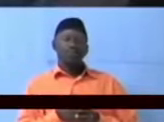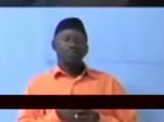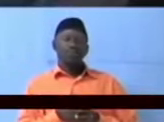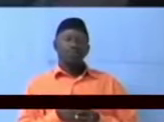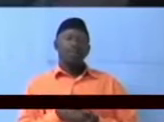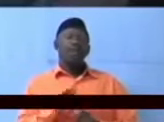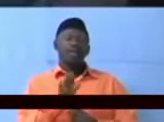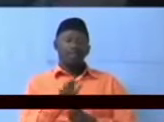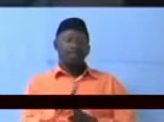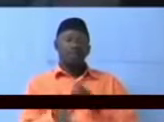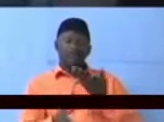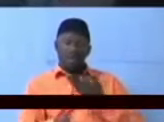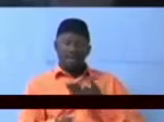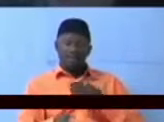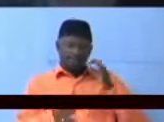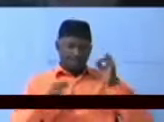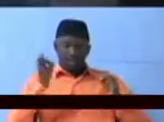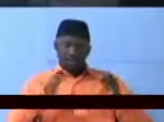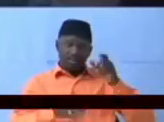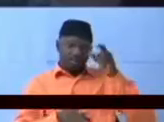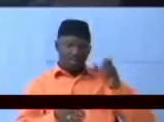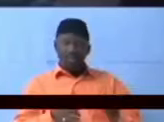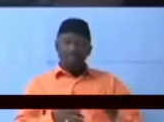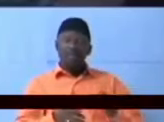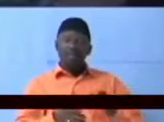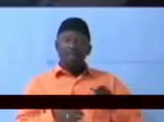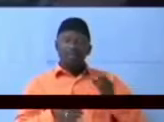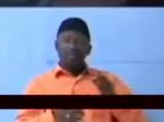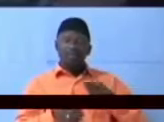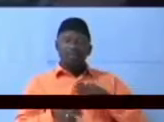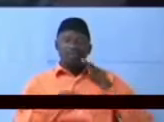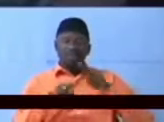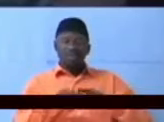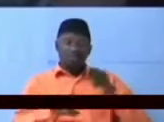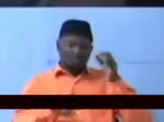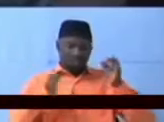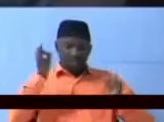you have a case that the court doesn't have jurisdiction over.